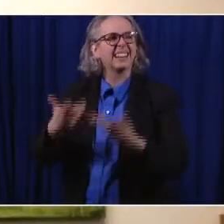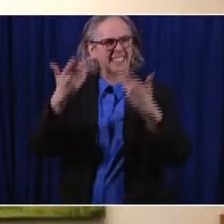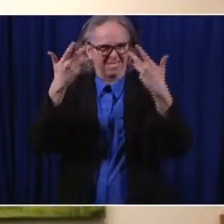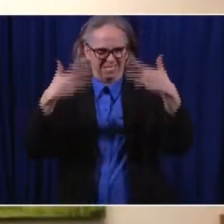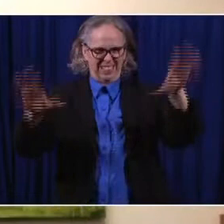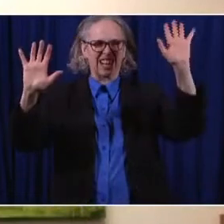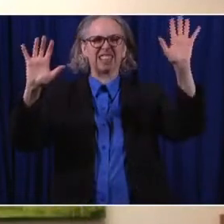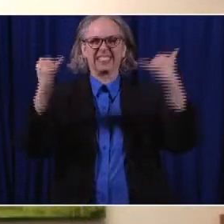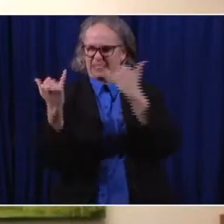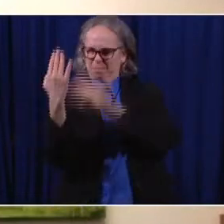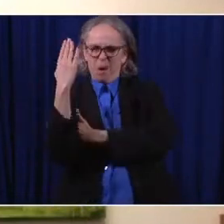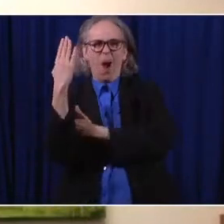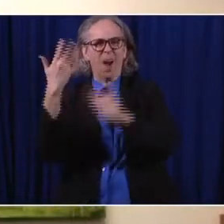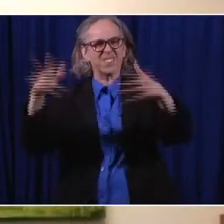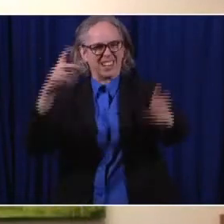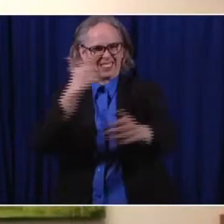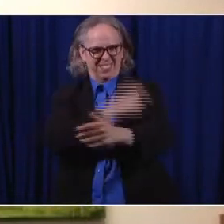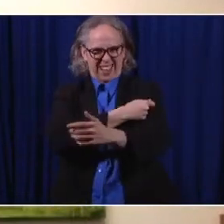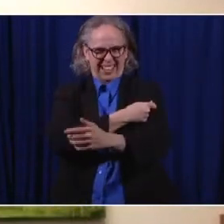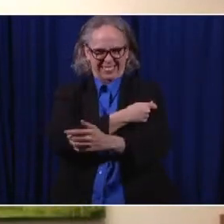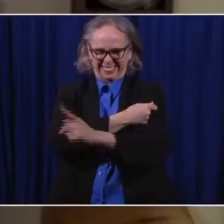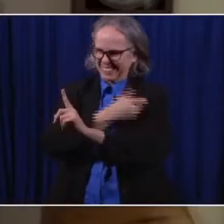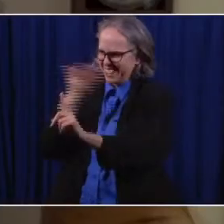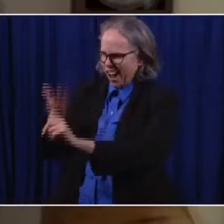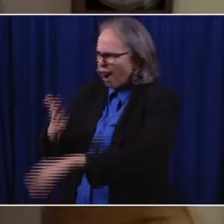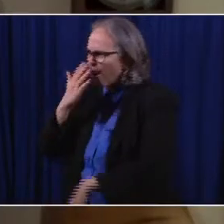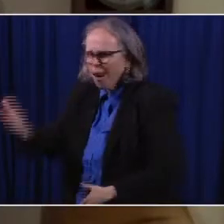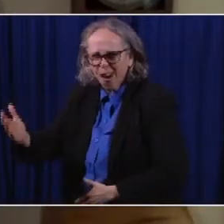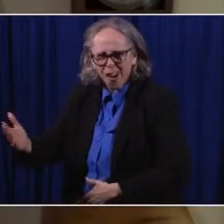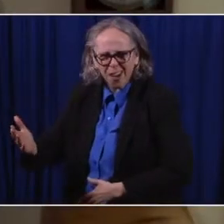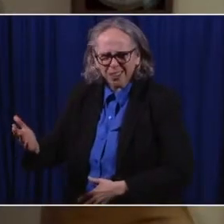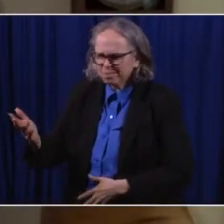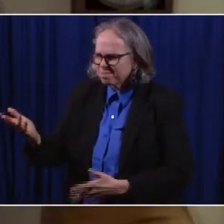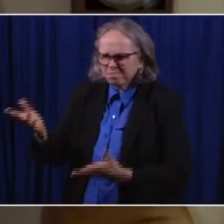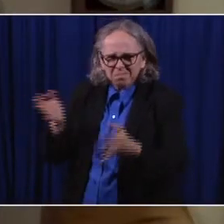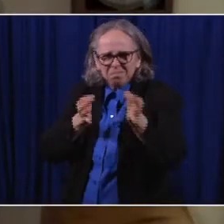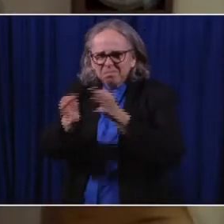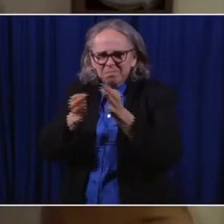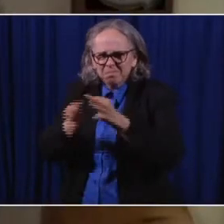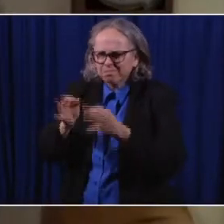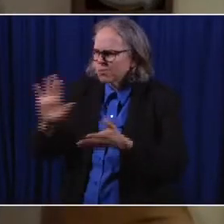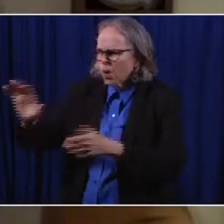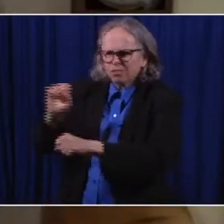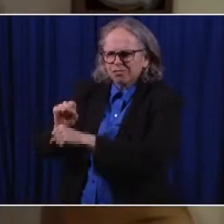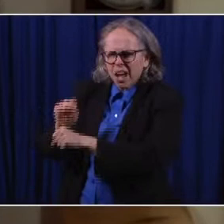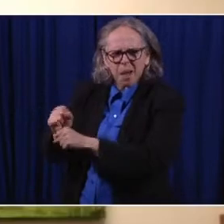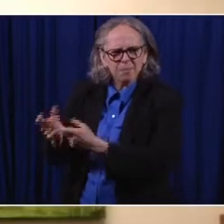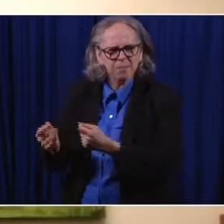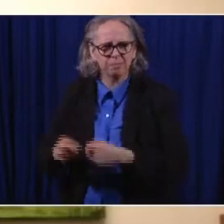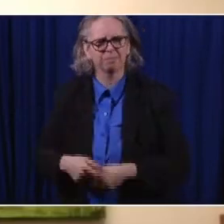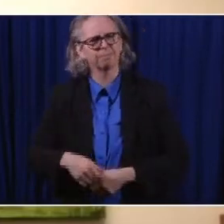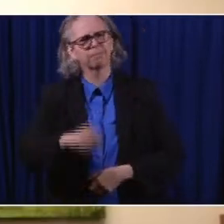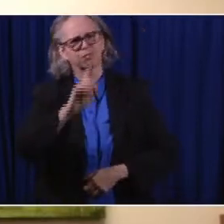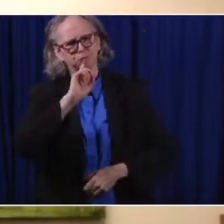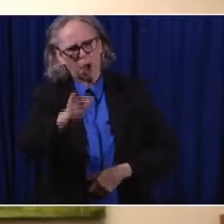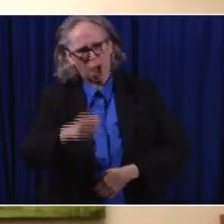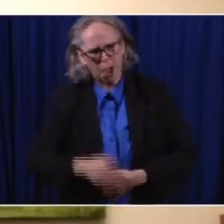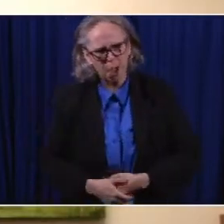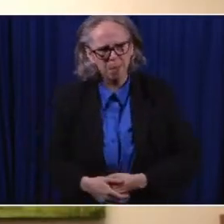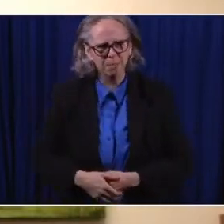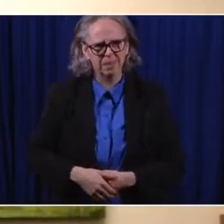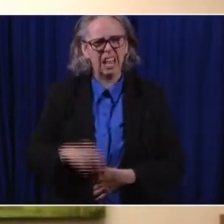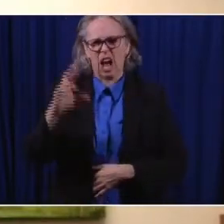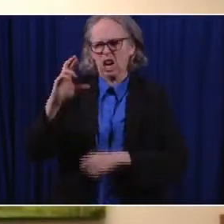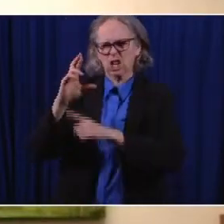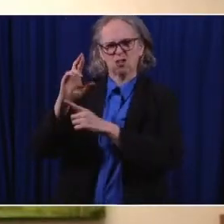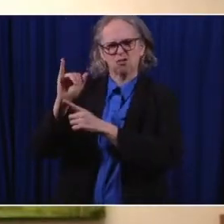morning. Well, very good. Tell us a little bit about what you do. Sure. So in the critical care, we typically